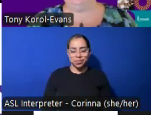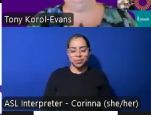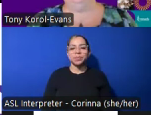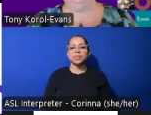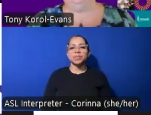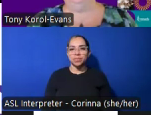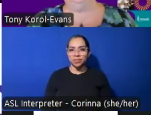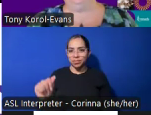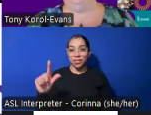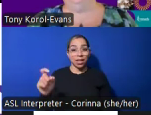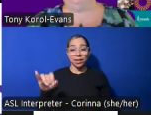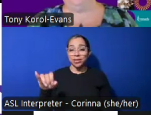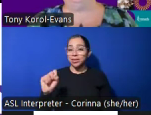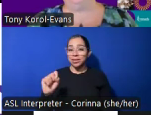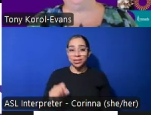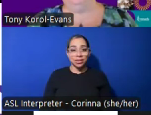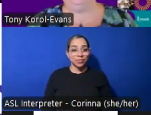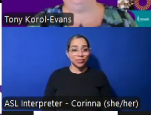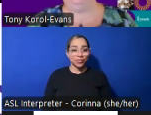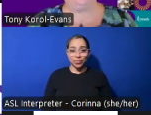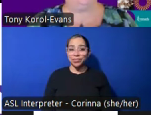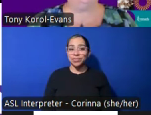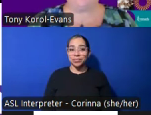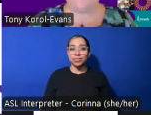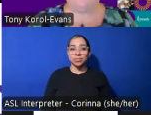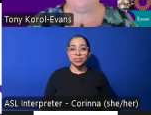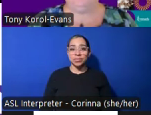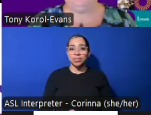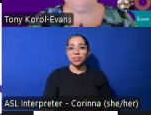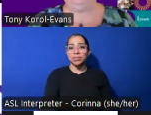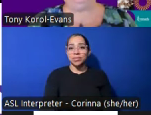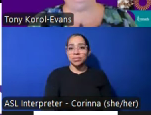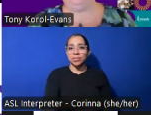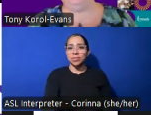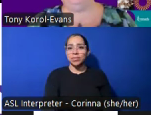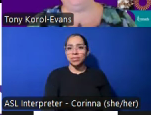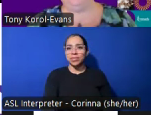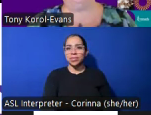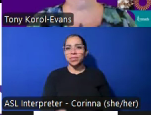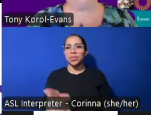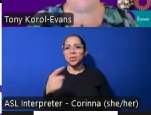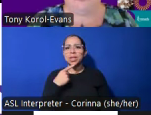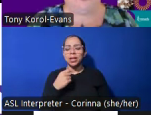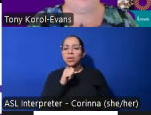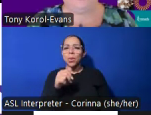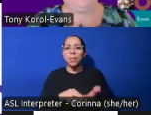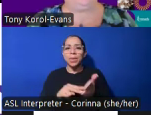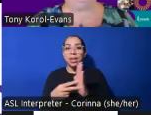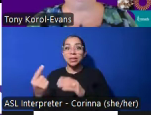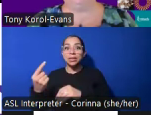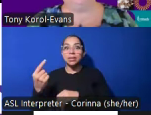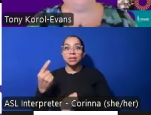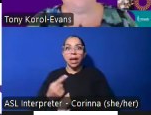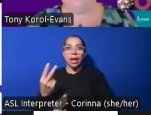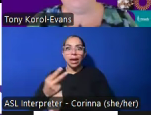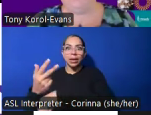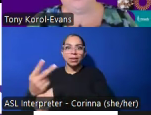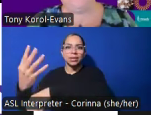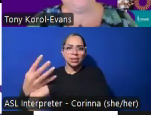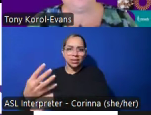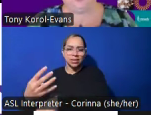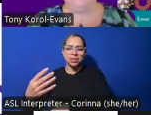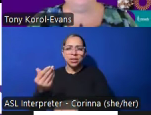Alexis, you said you don't mean for days, just a couple extra seconds. Absolutely. And you said you say this is an autistic person. Everybody needs it, not just